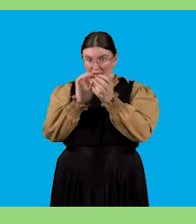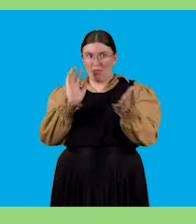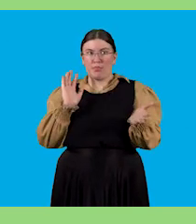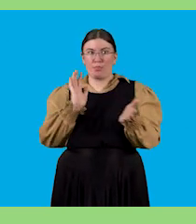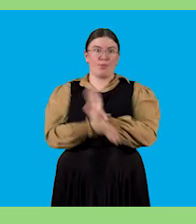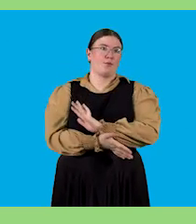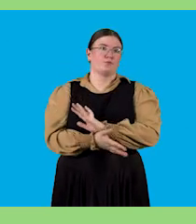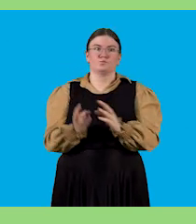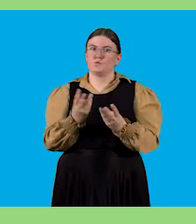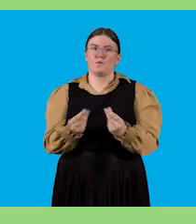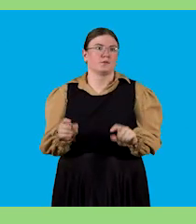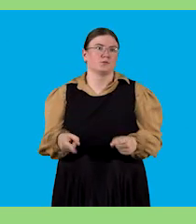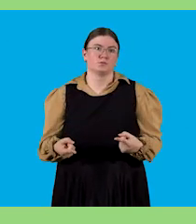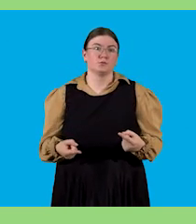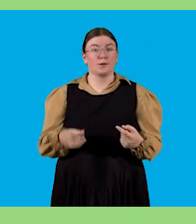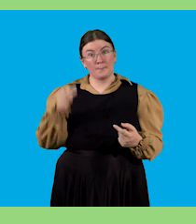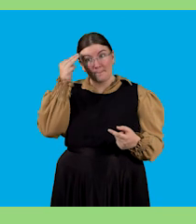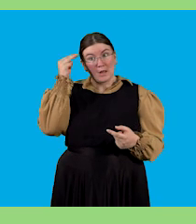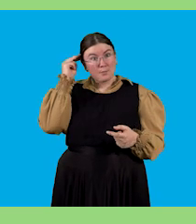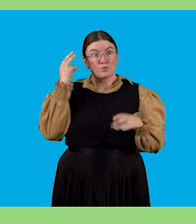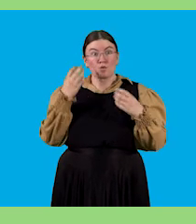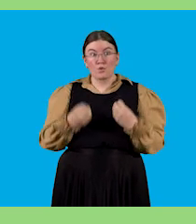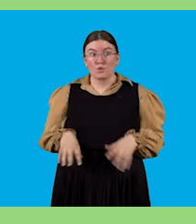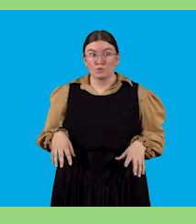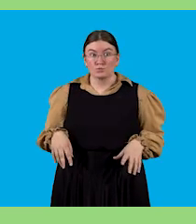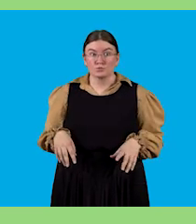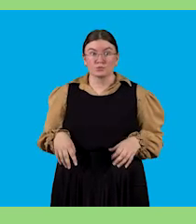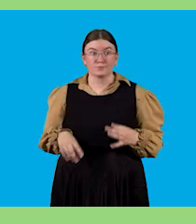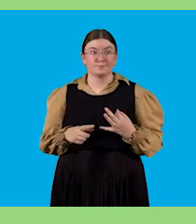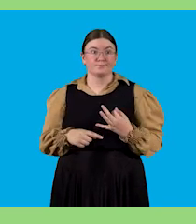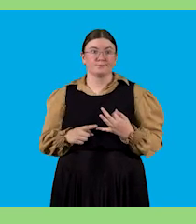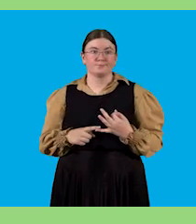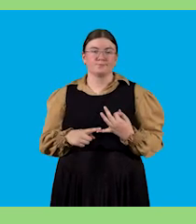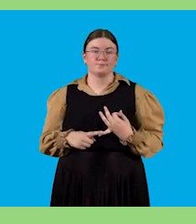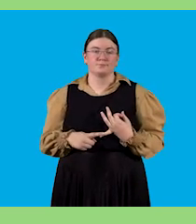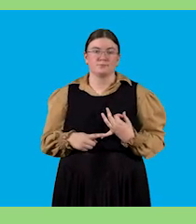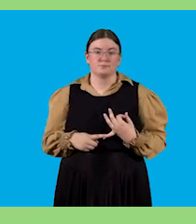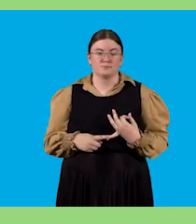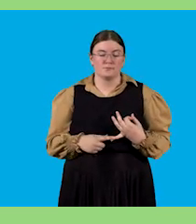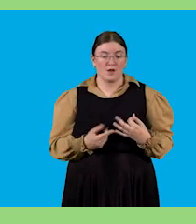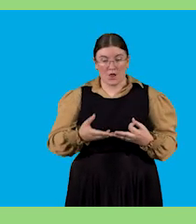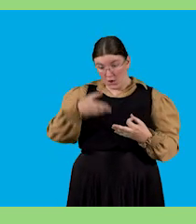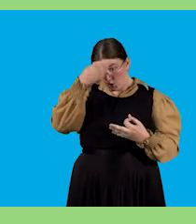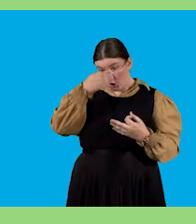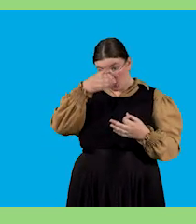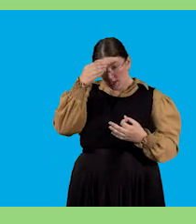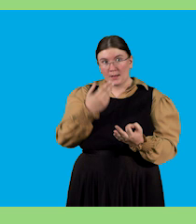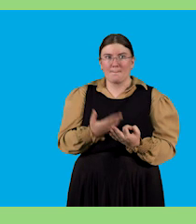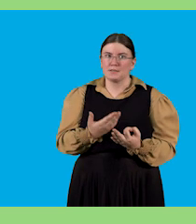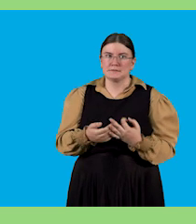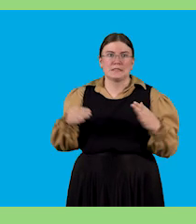damage. You can lose your memory. You will then have decreased